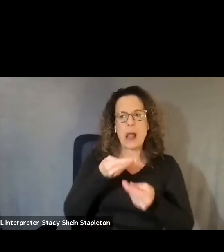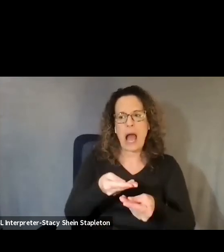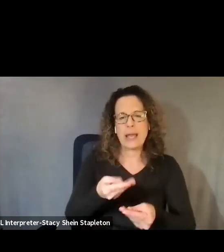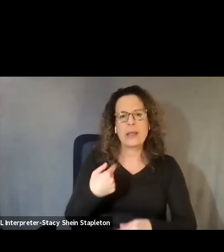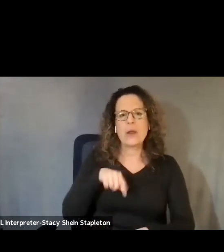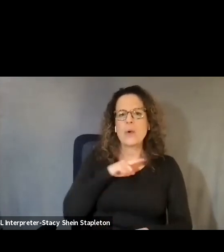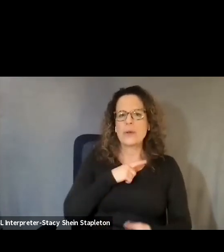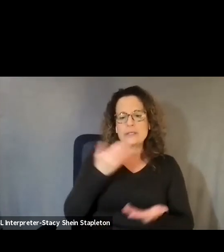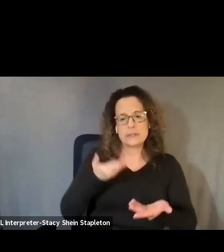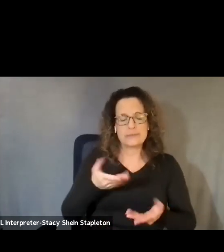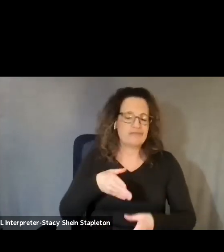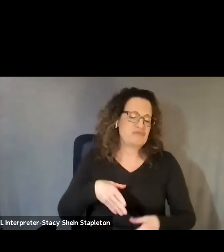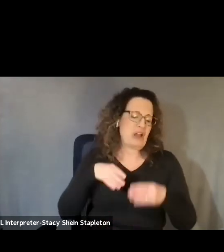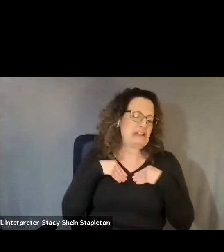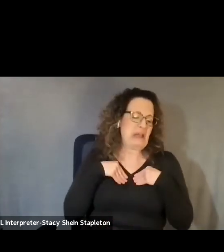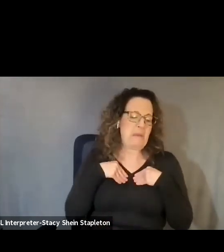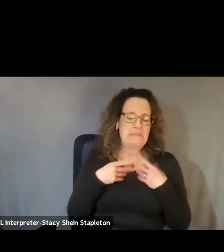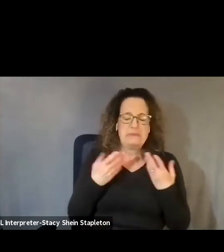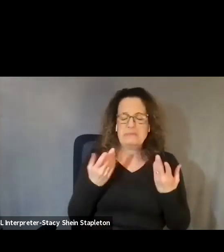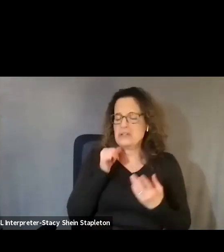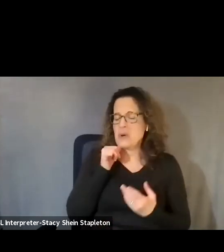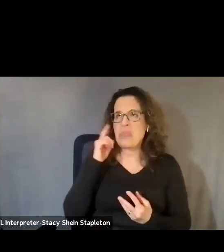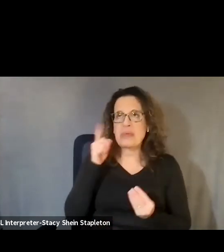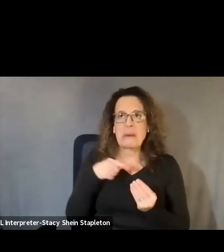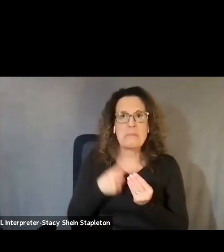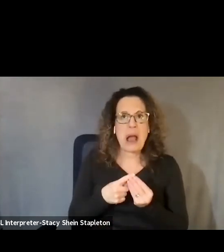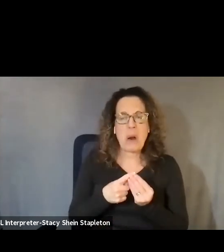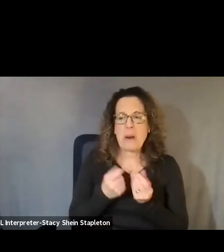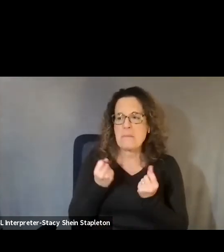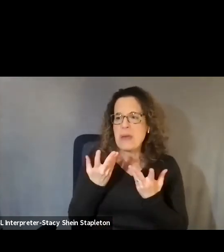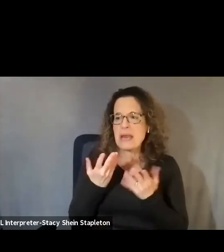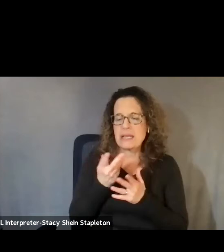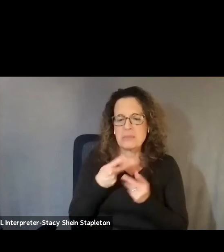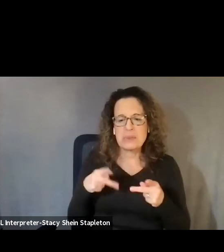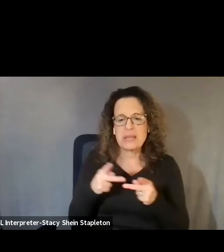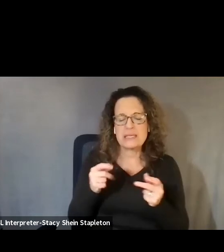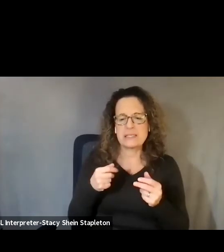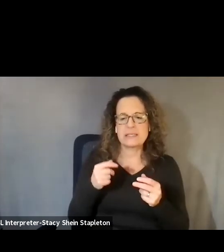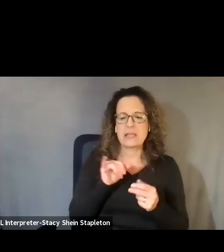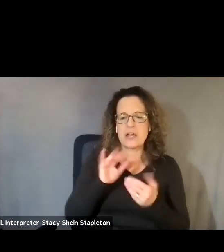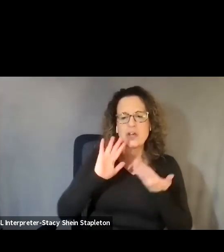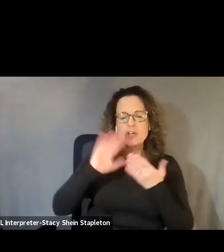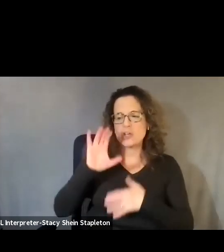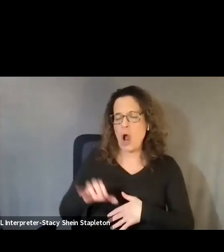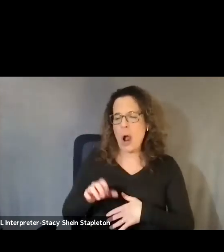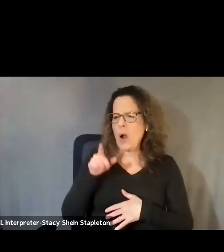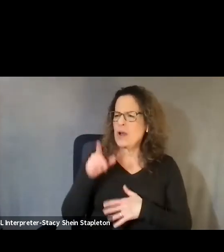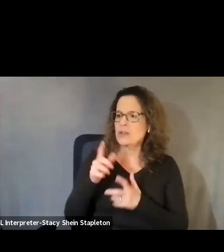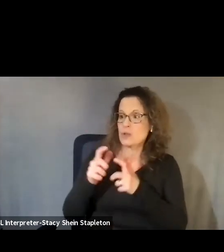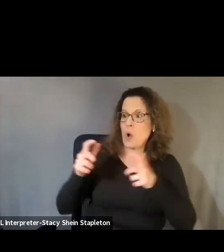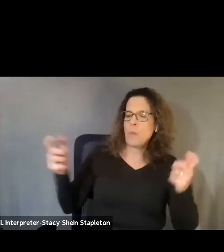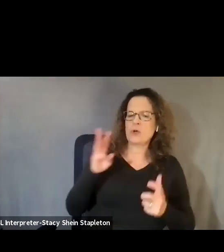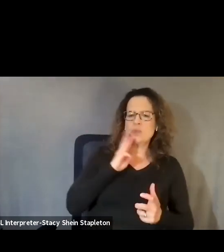in the Chicago region and many other places around the Great Lakes that because the Great Lakes are so vast, they will continue